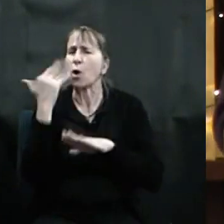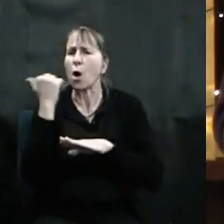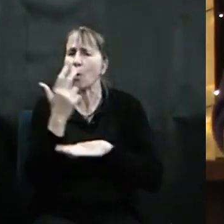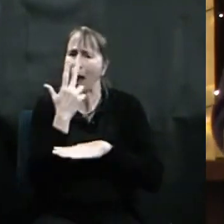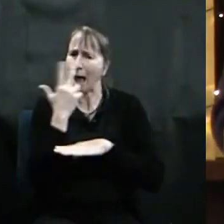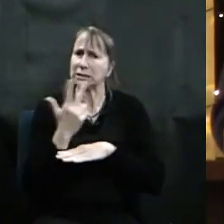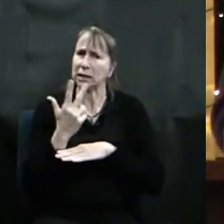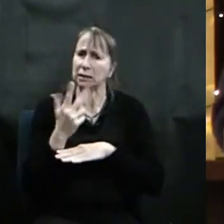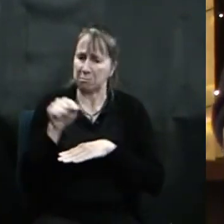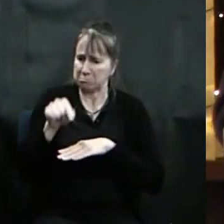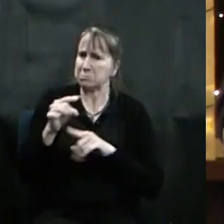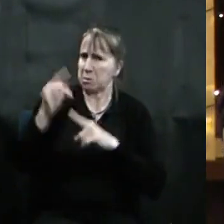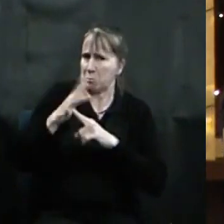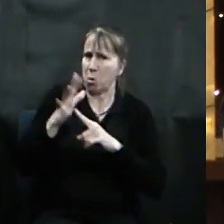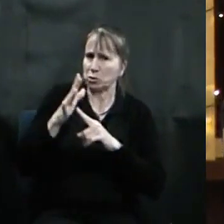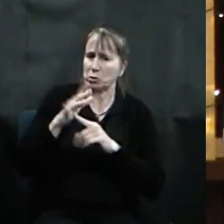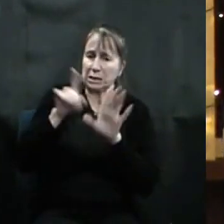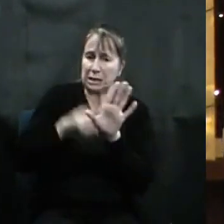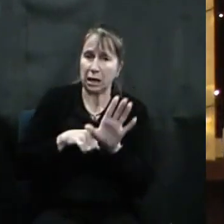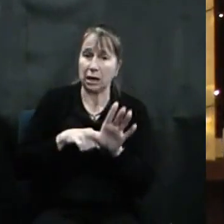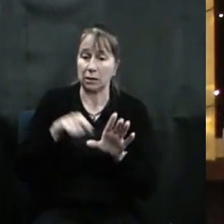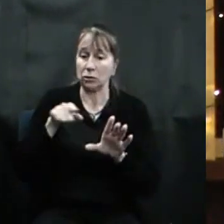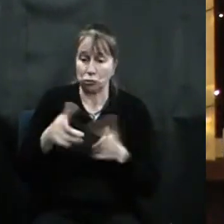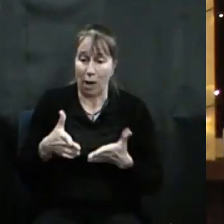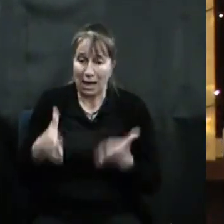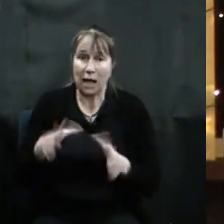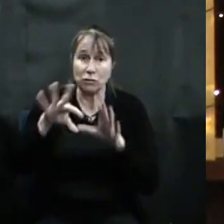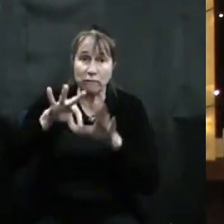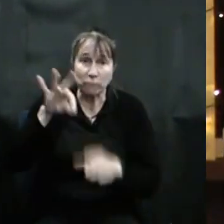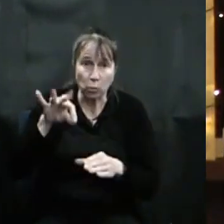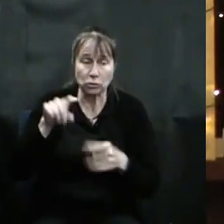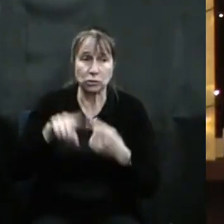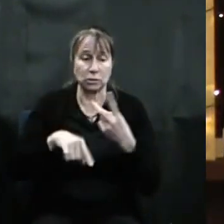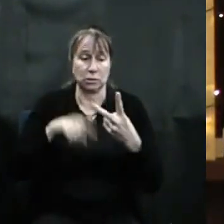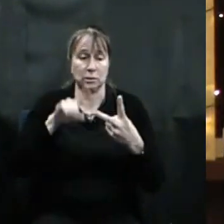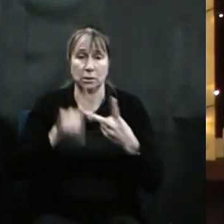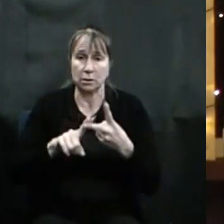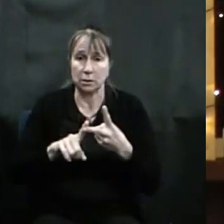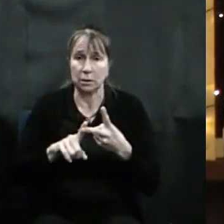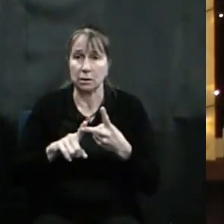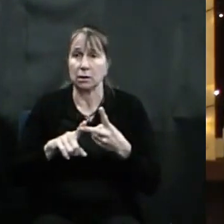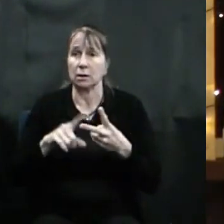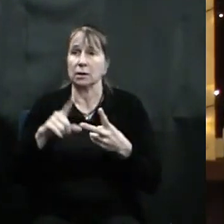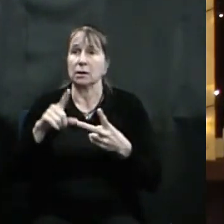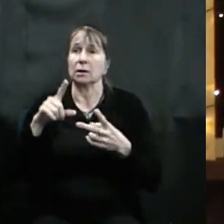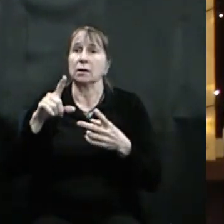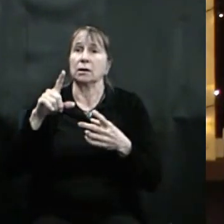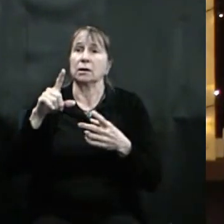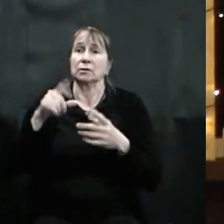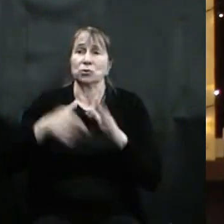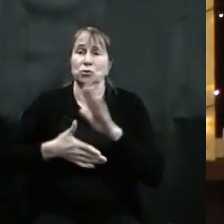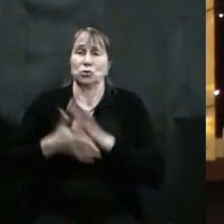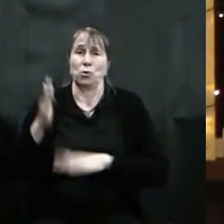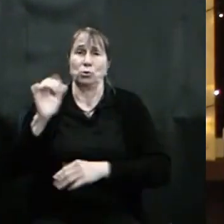significant milestone. She's now old enough to vote, old enough to skip juvie and go straight to adult jail.